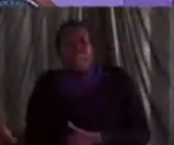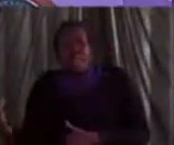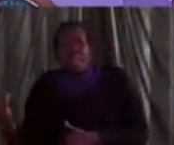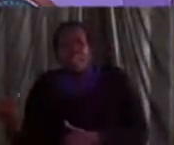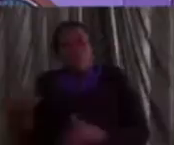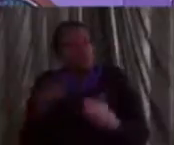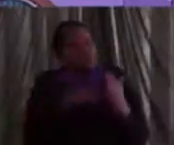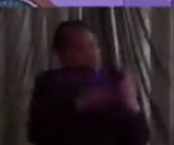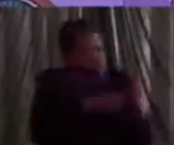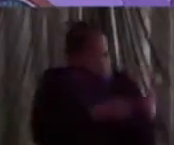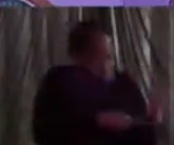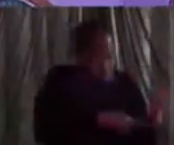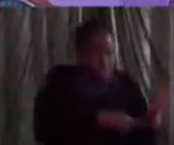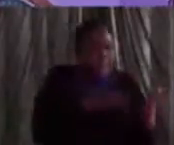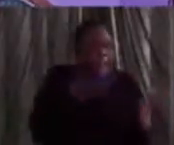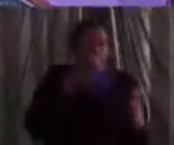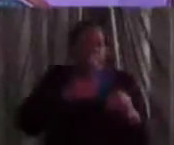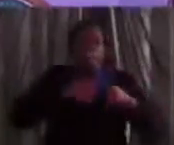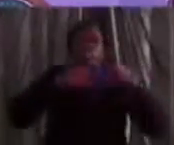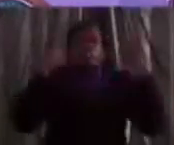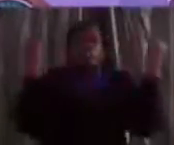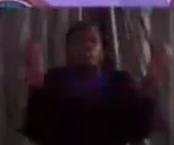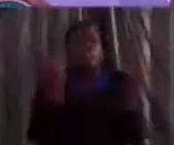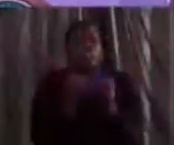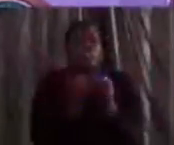etc. So their social welfare